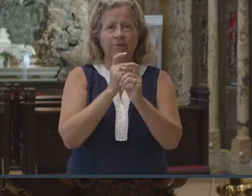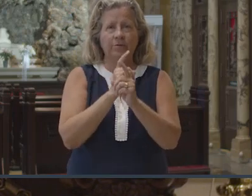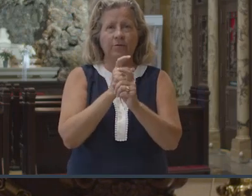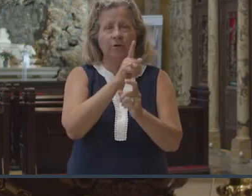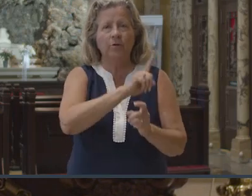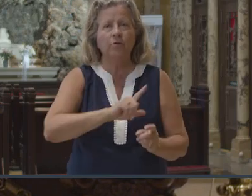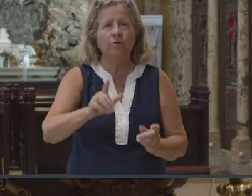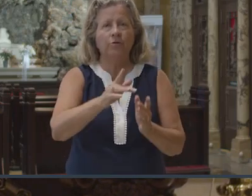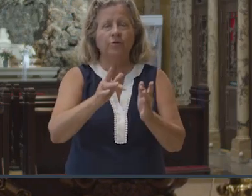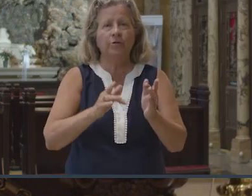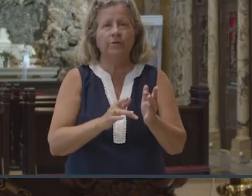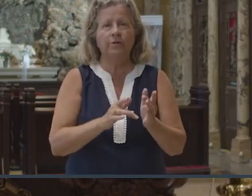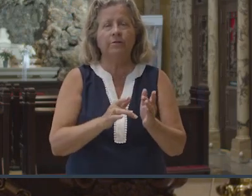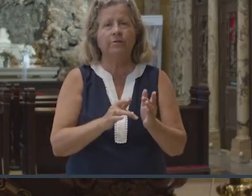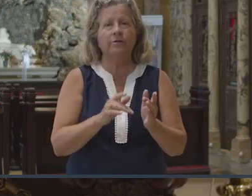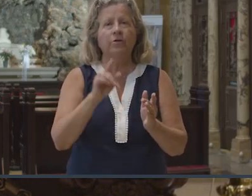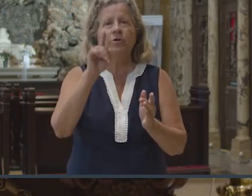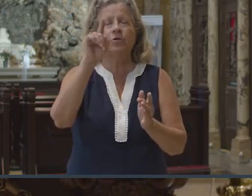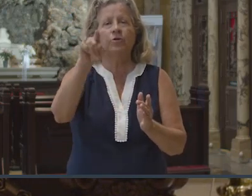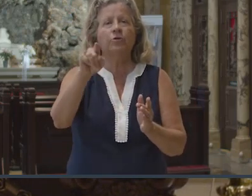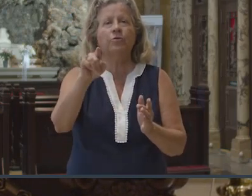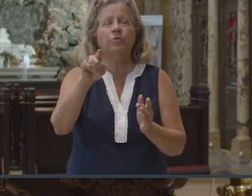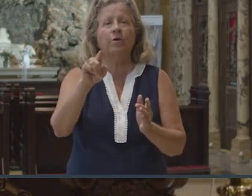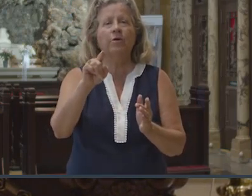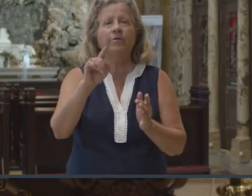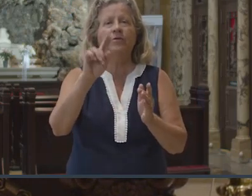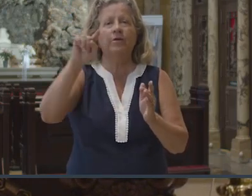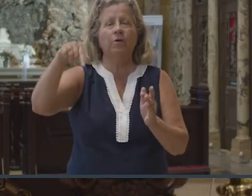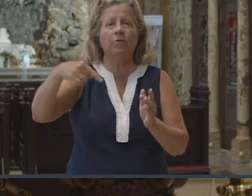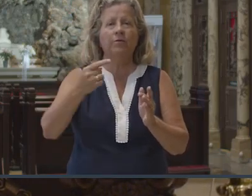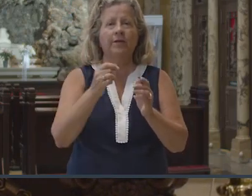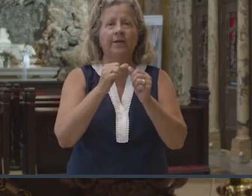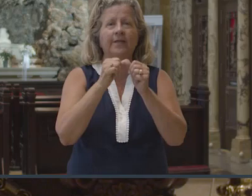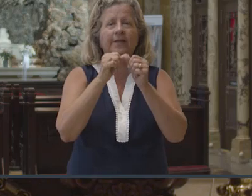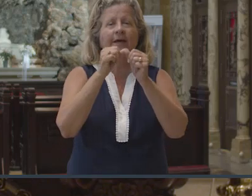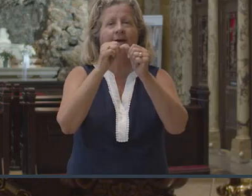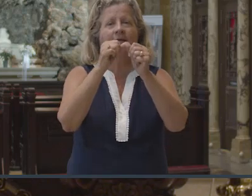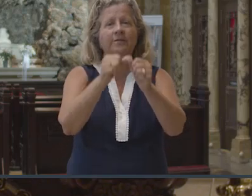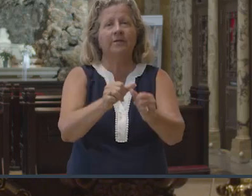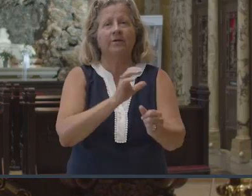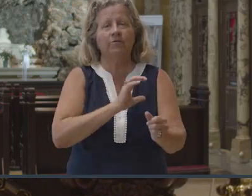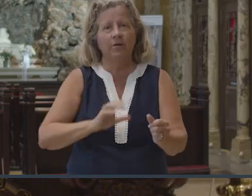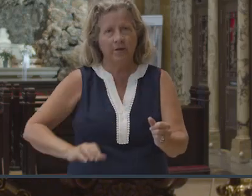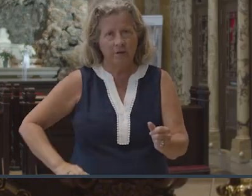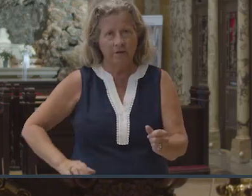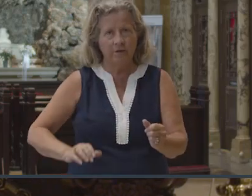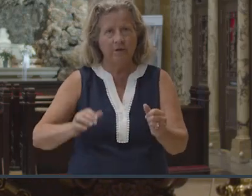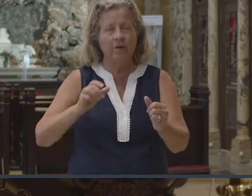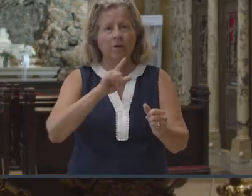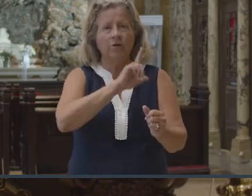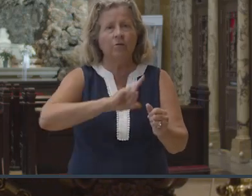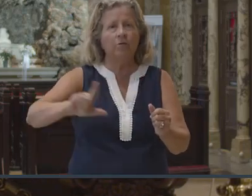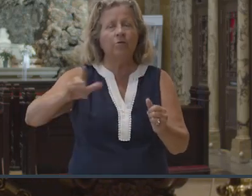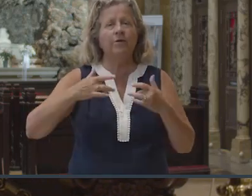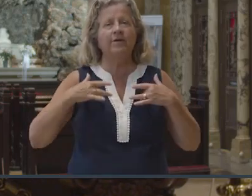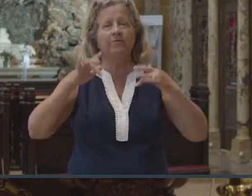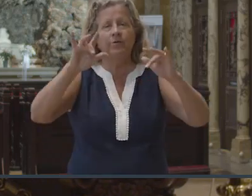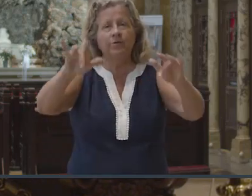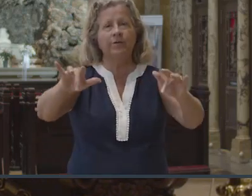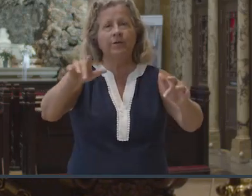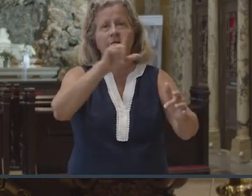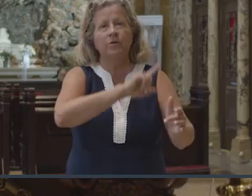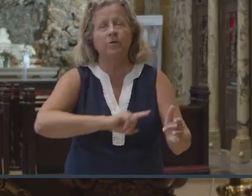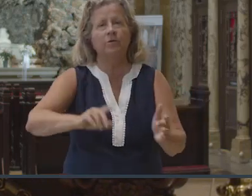Lord Jesus, you are the only lasting treasure. Lord, have mercy. Lord, have mercy.